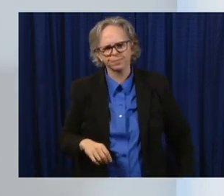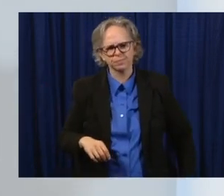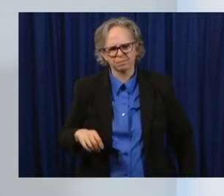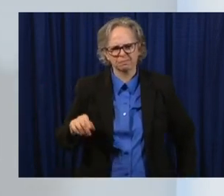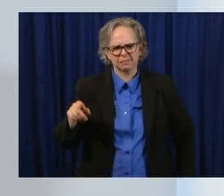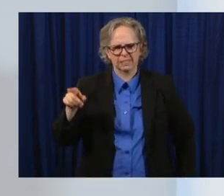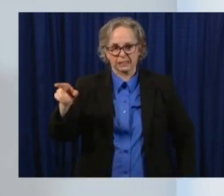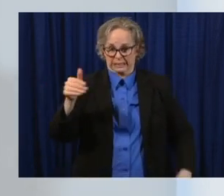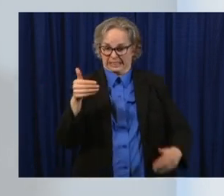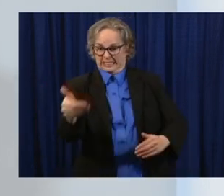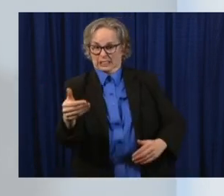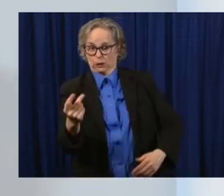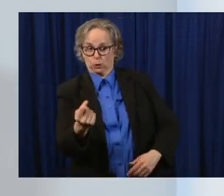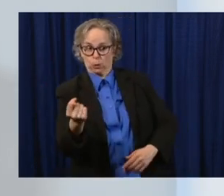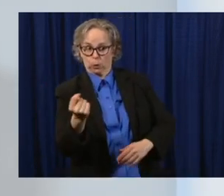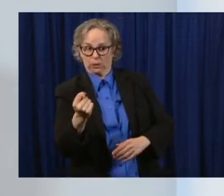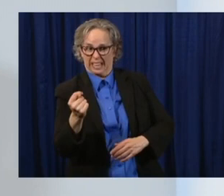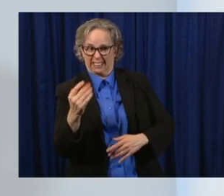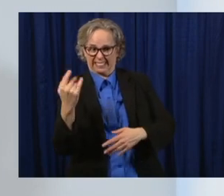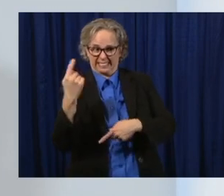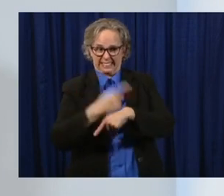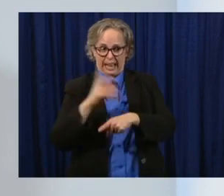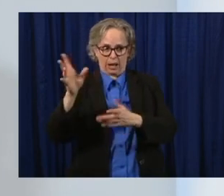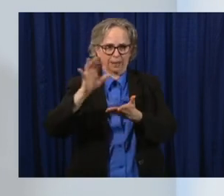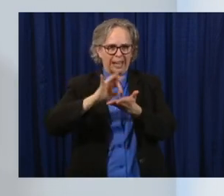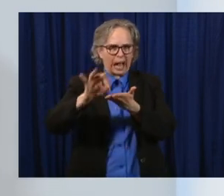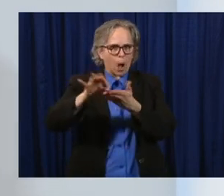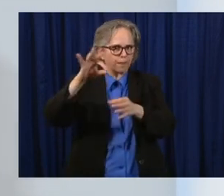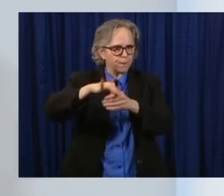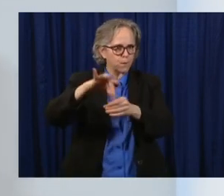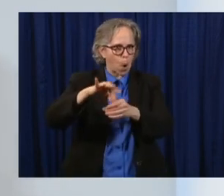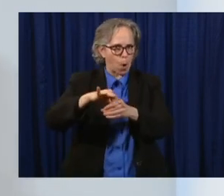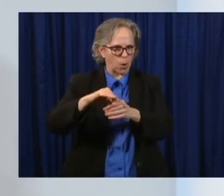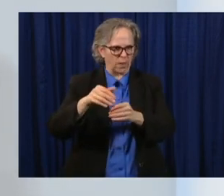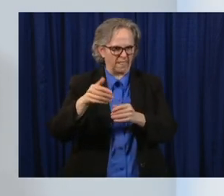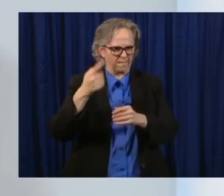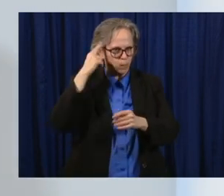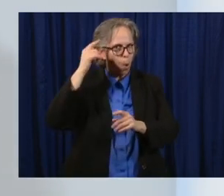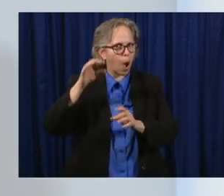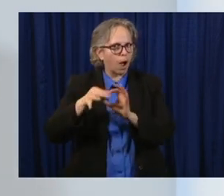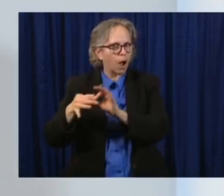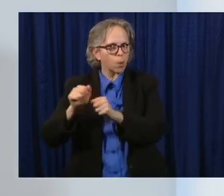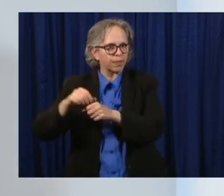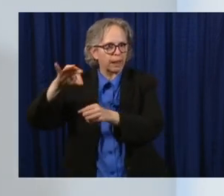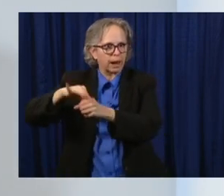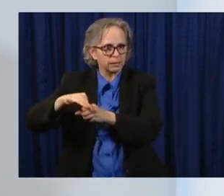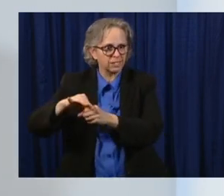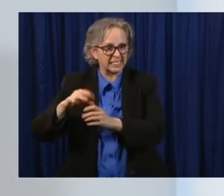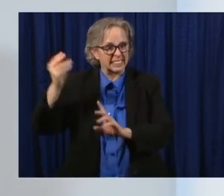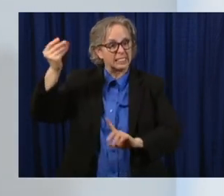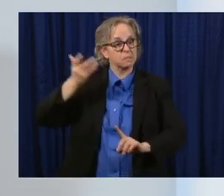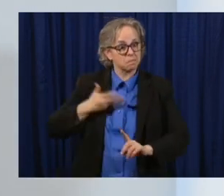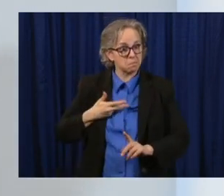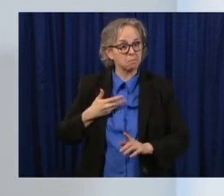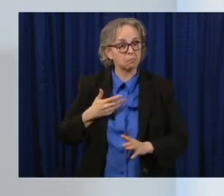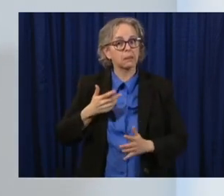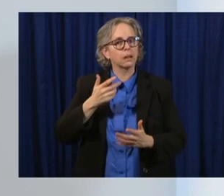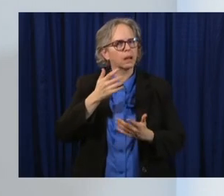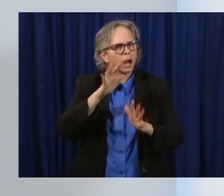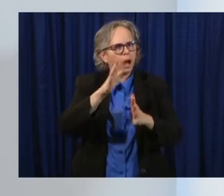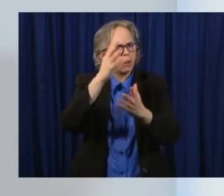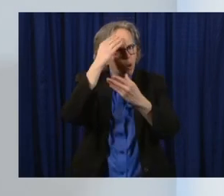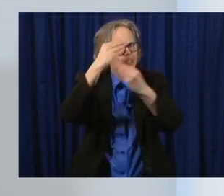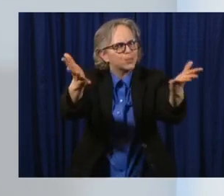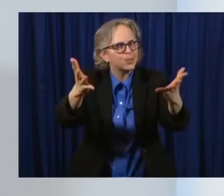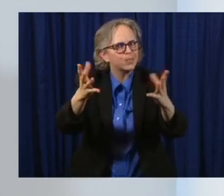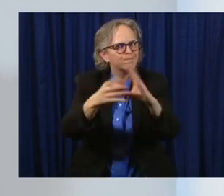get counted for the election. And he shared with me some information that I want to share with you to put in perspective, because if